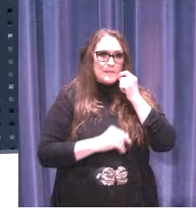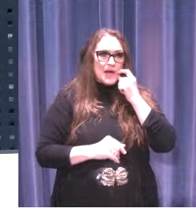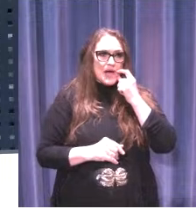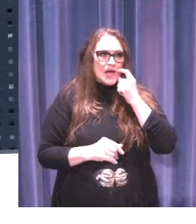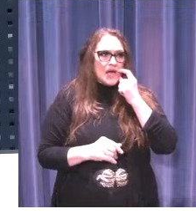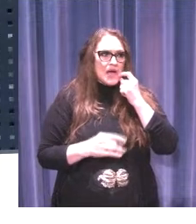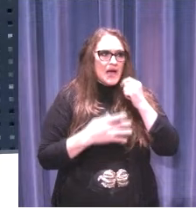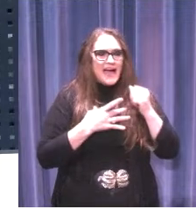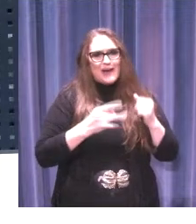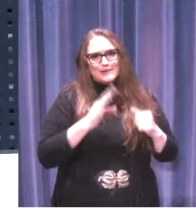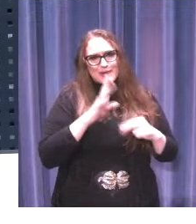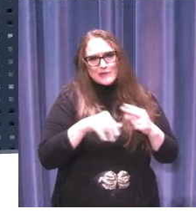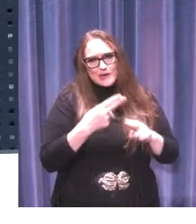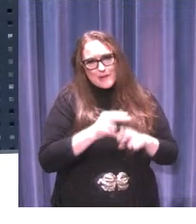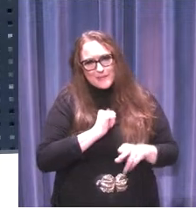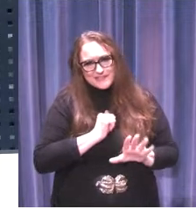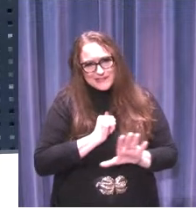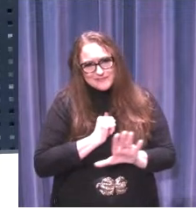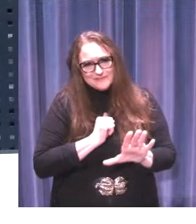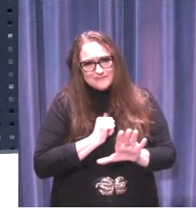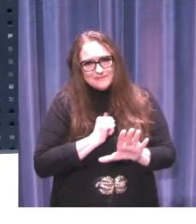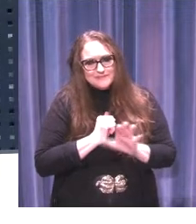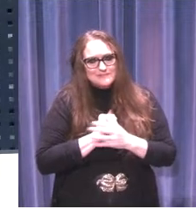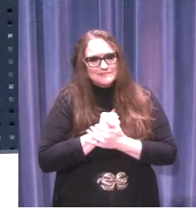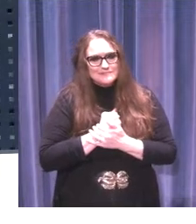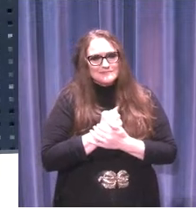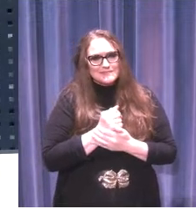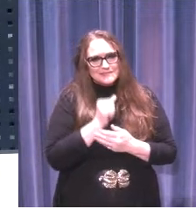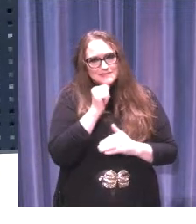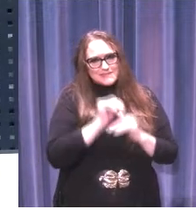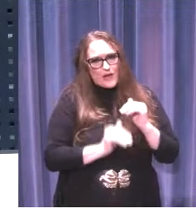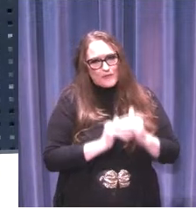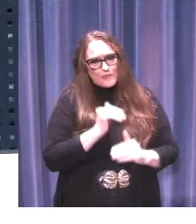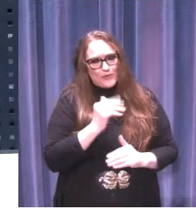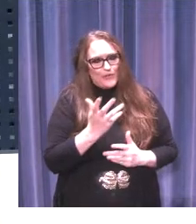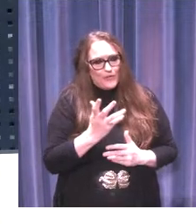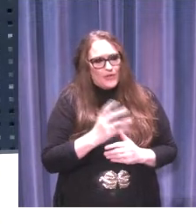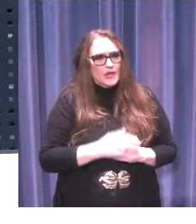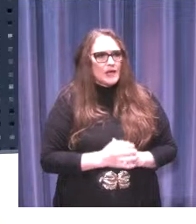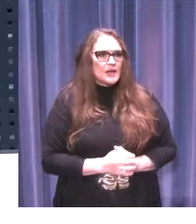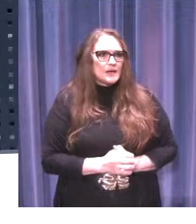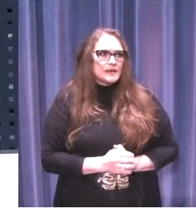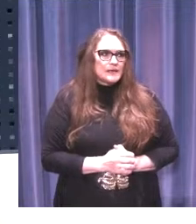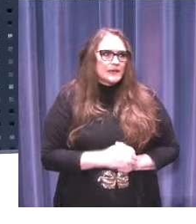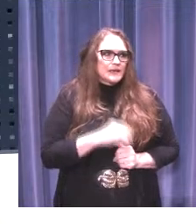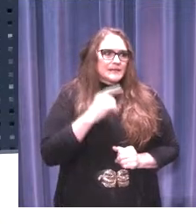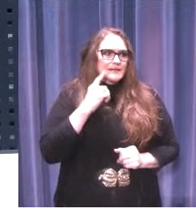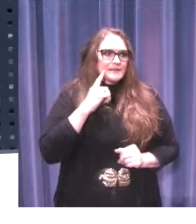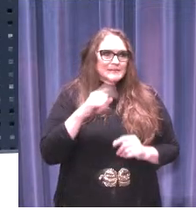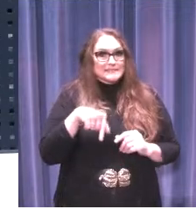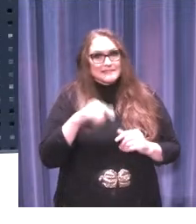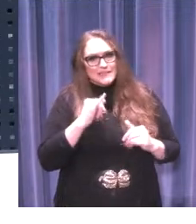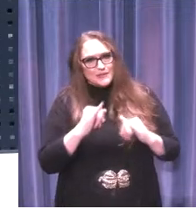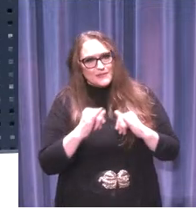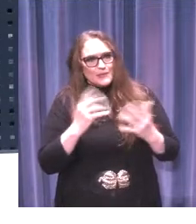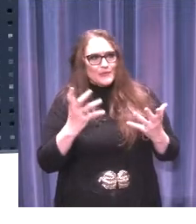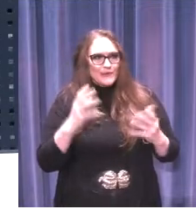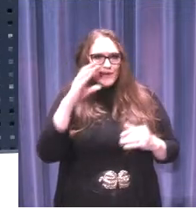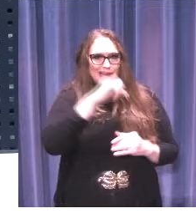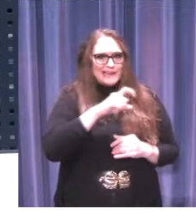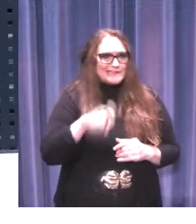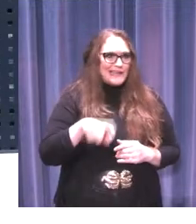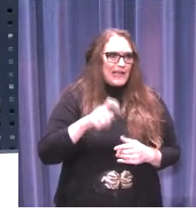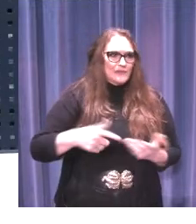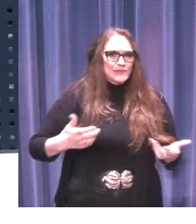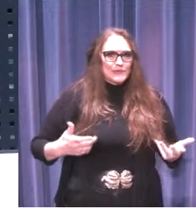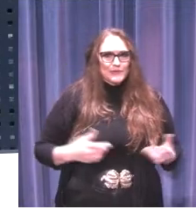I don't like talking about myself. I'm uncomfortable with it. But in this interview, I guess I have